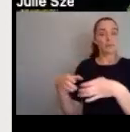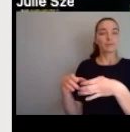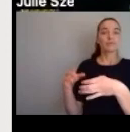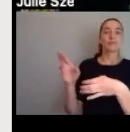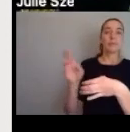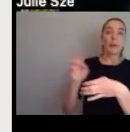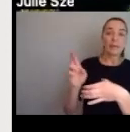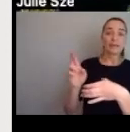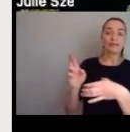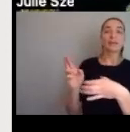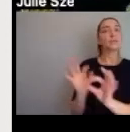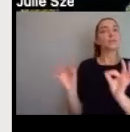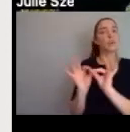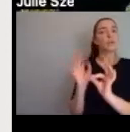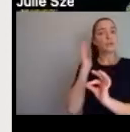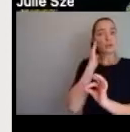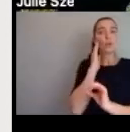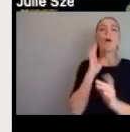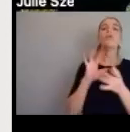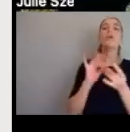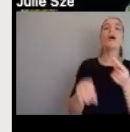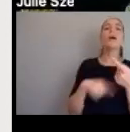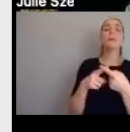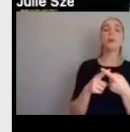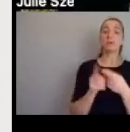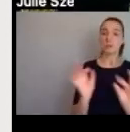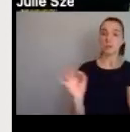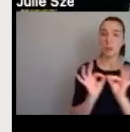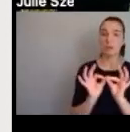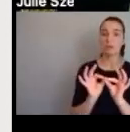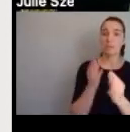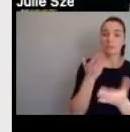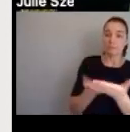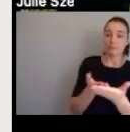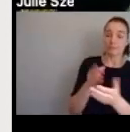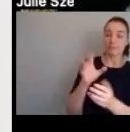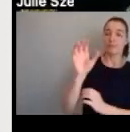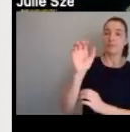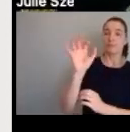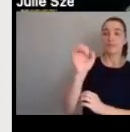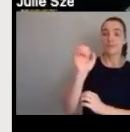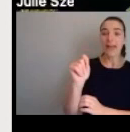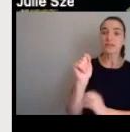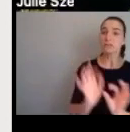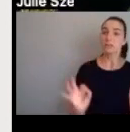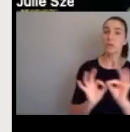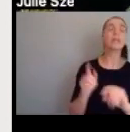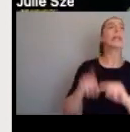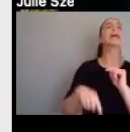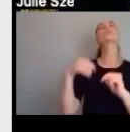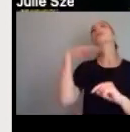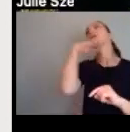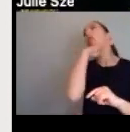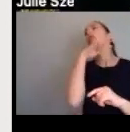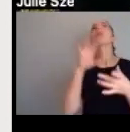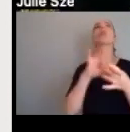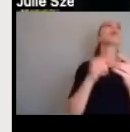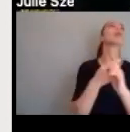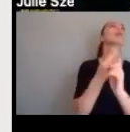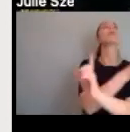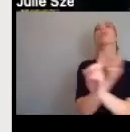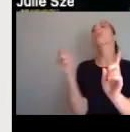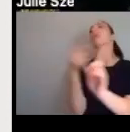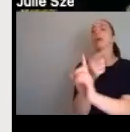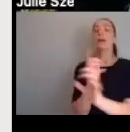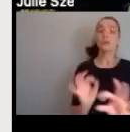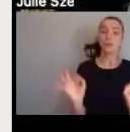talking about COVID or climate change. COVID-19 will not magically go away due to the weather or drinking bleach, and climate disaster